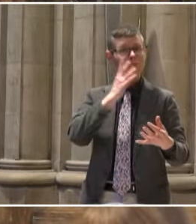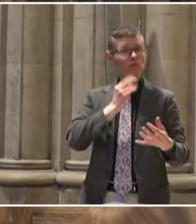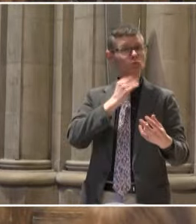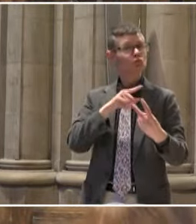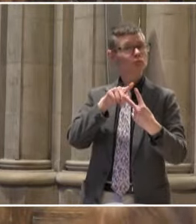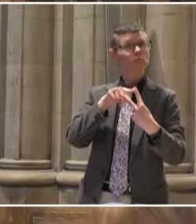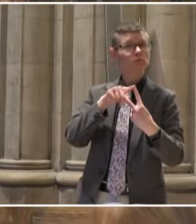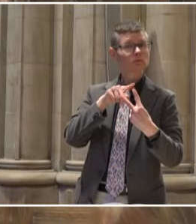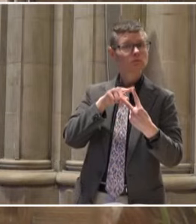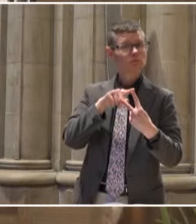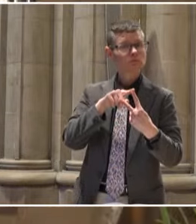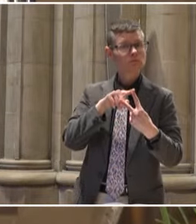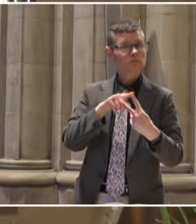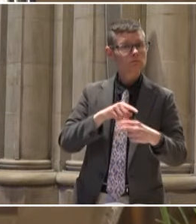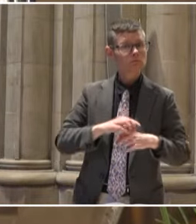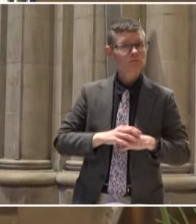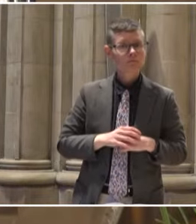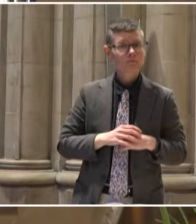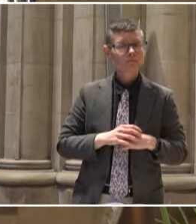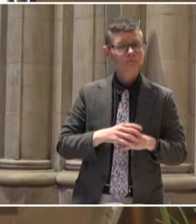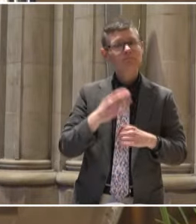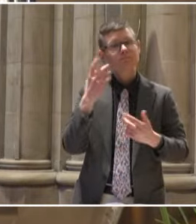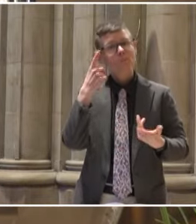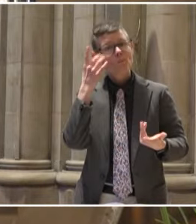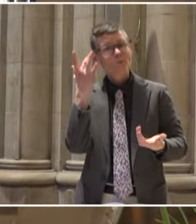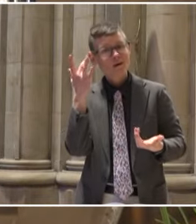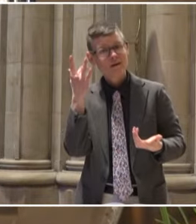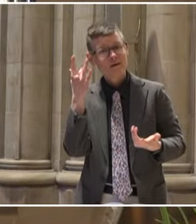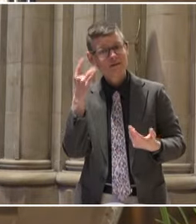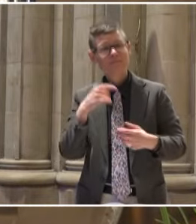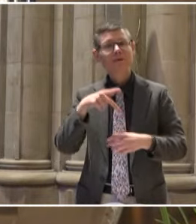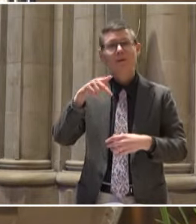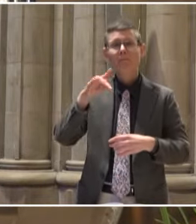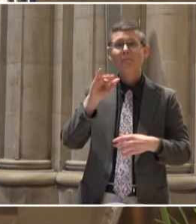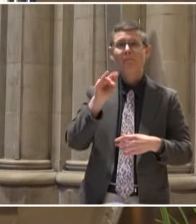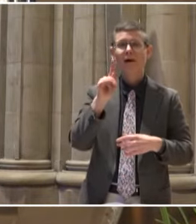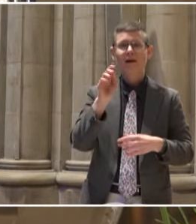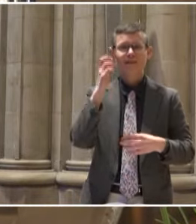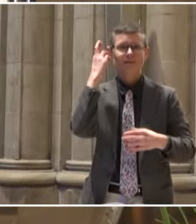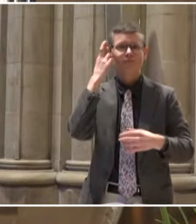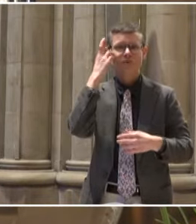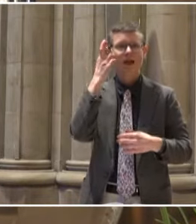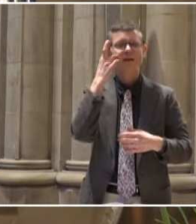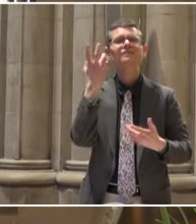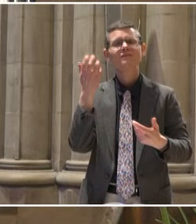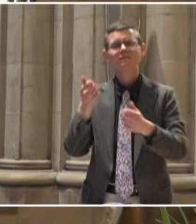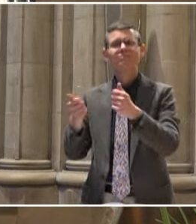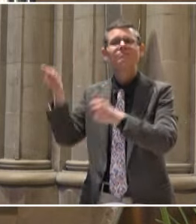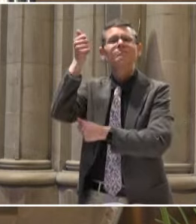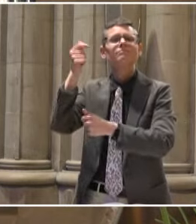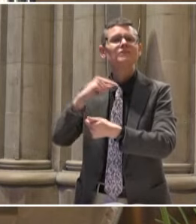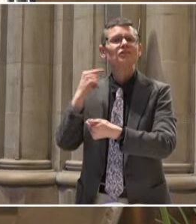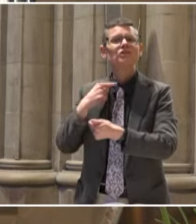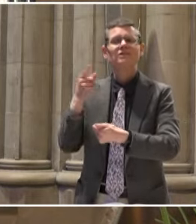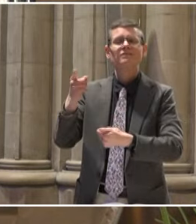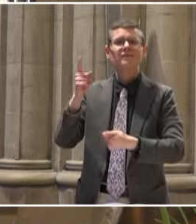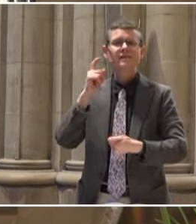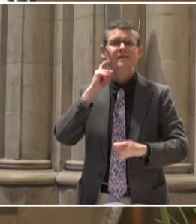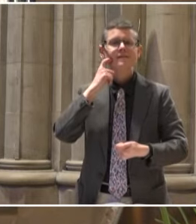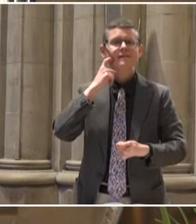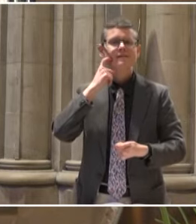Jews?" For he realized that it was out of jealousy that the chief priests had